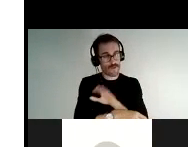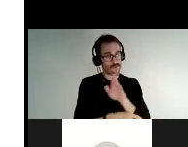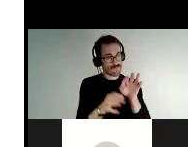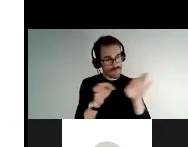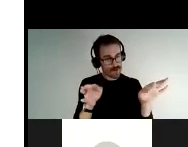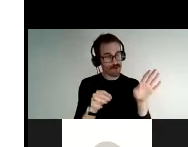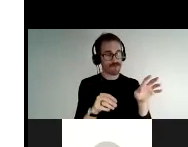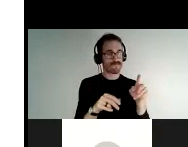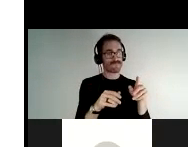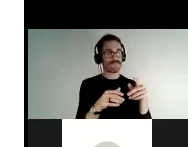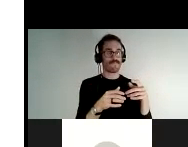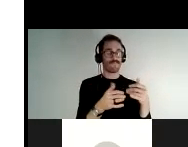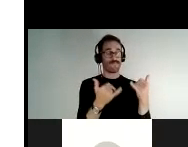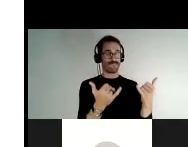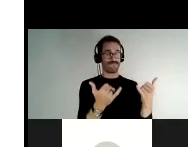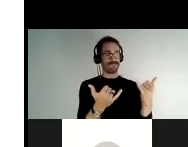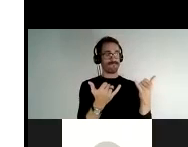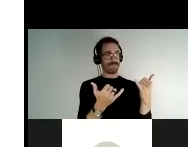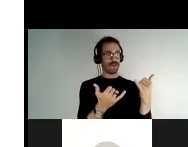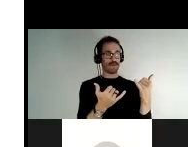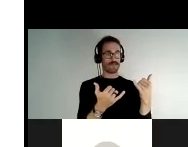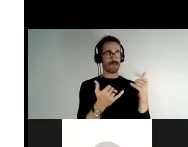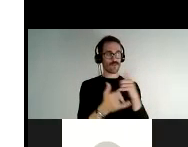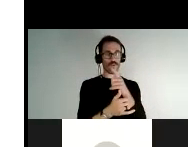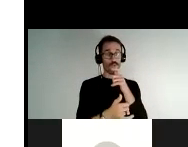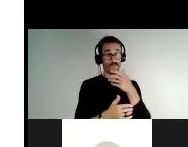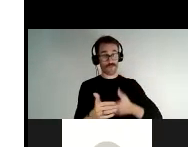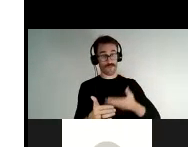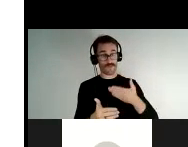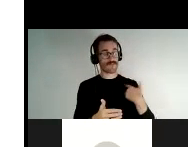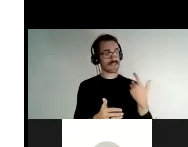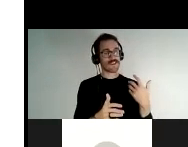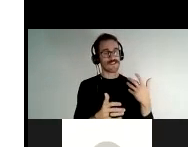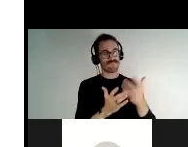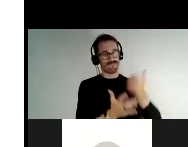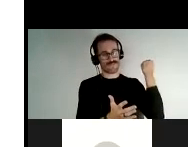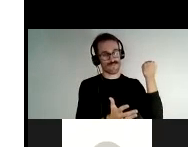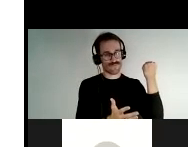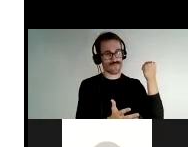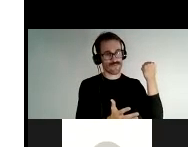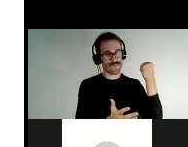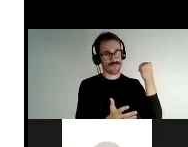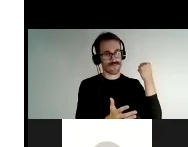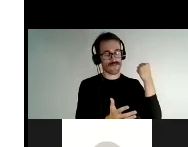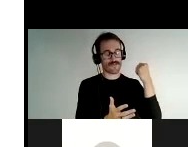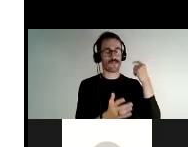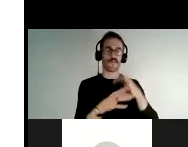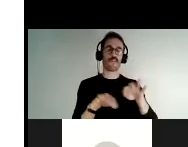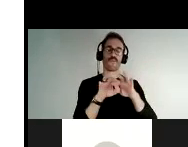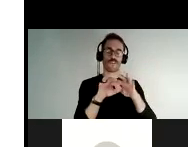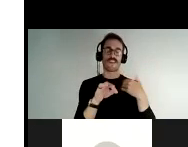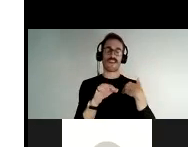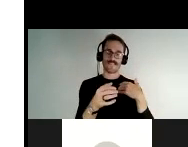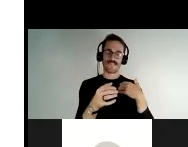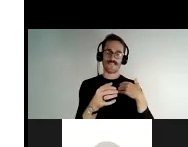your currentness has been taken away, it becomes a real advocacy issue. And so there are intersections